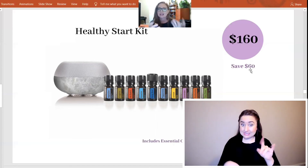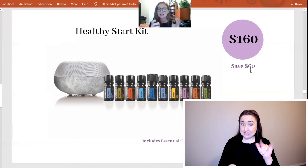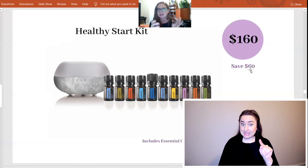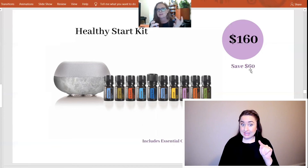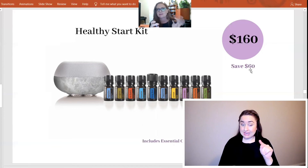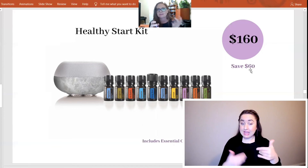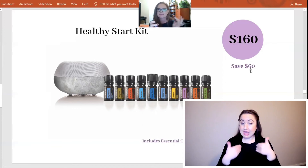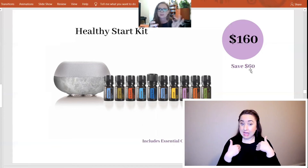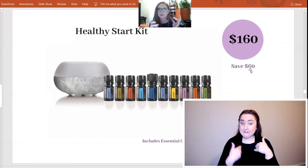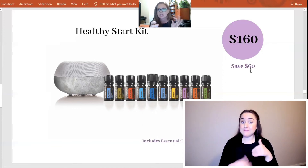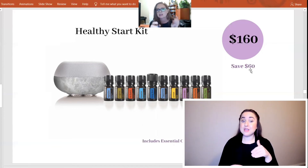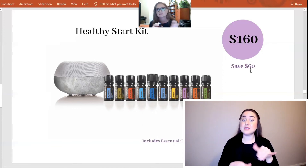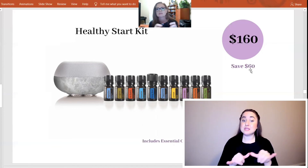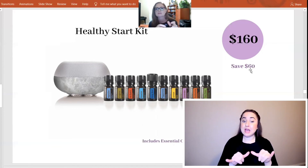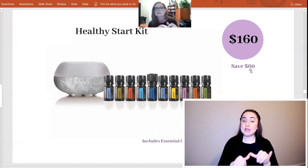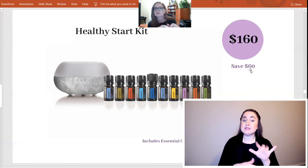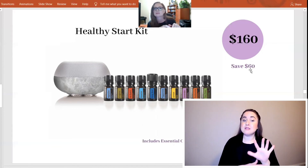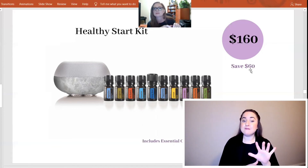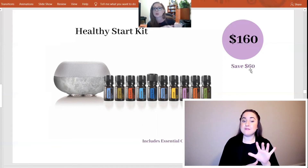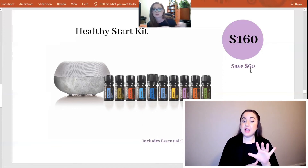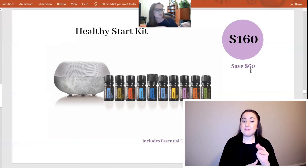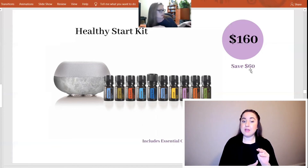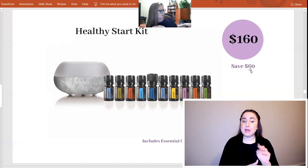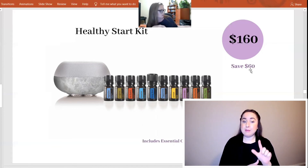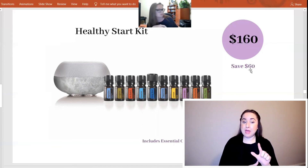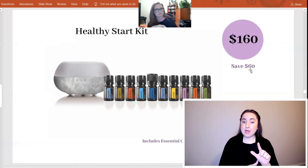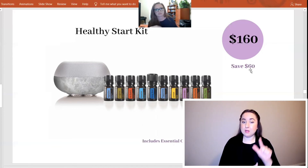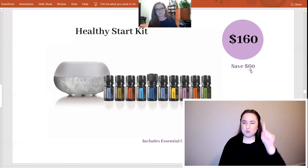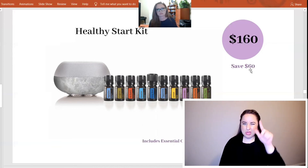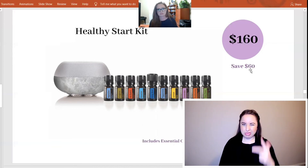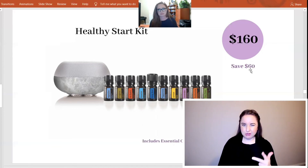about 83 doses.